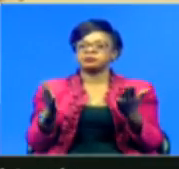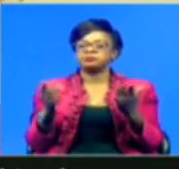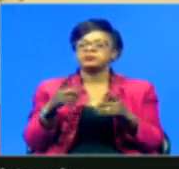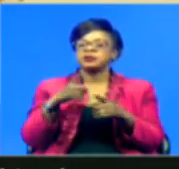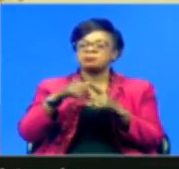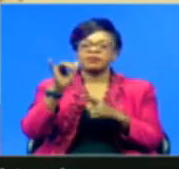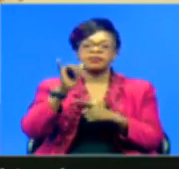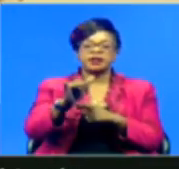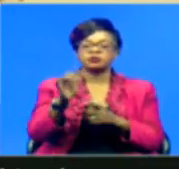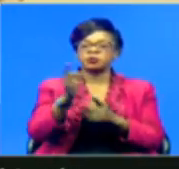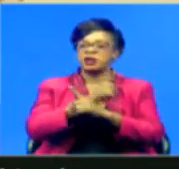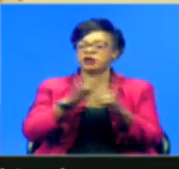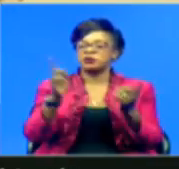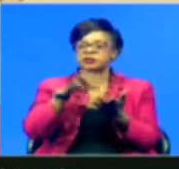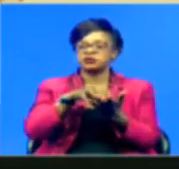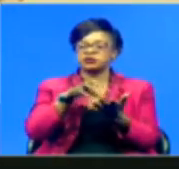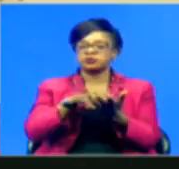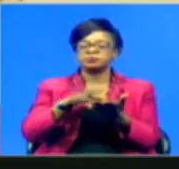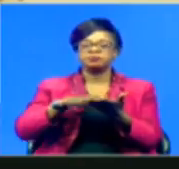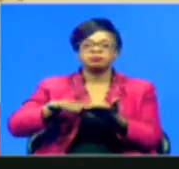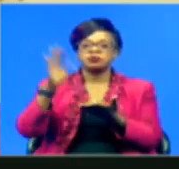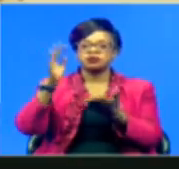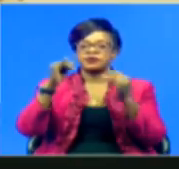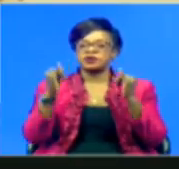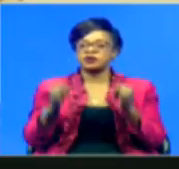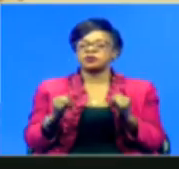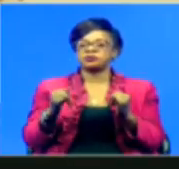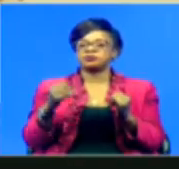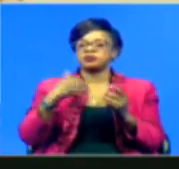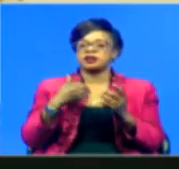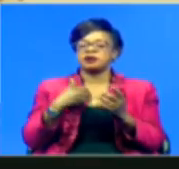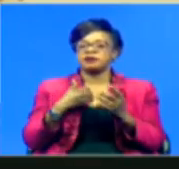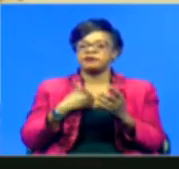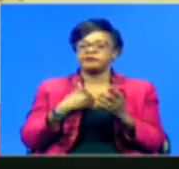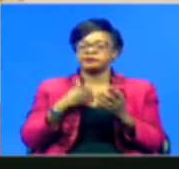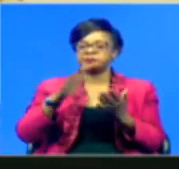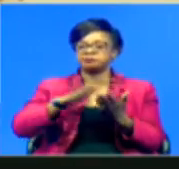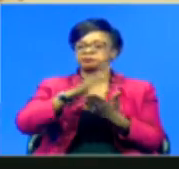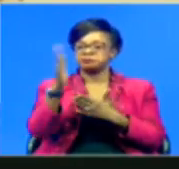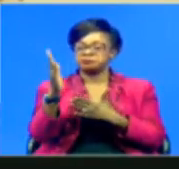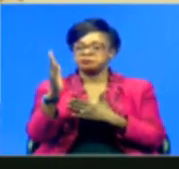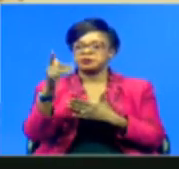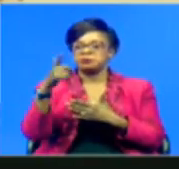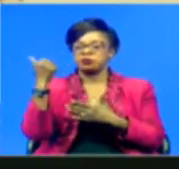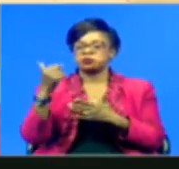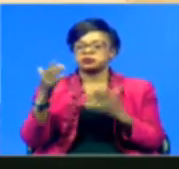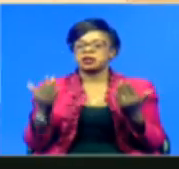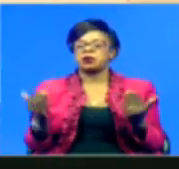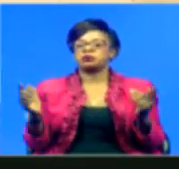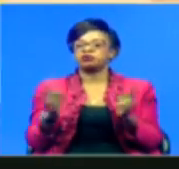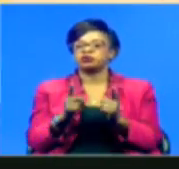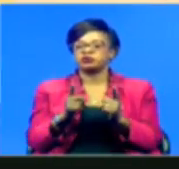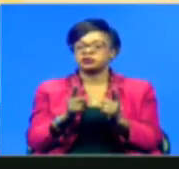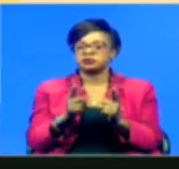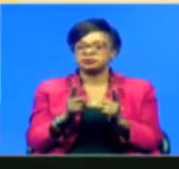not be the case. Most of the new coaches are fitted with upright seats because the journey is now shorter.